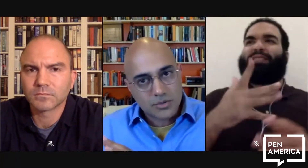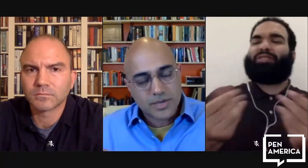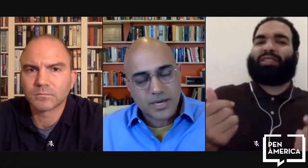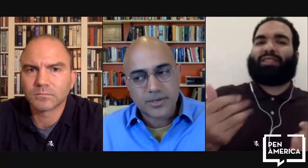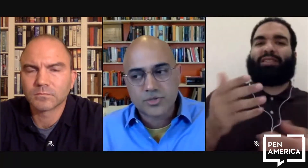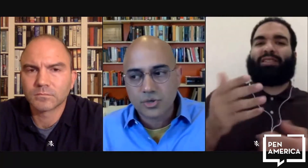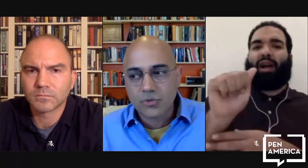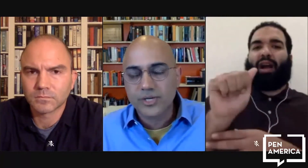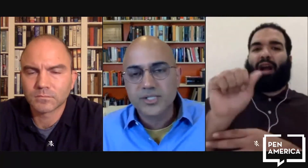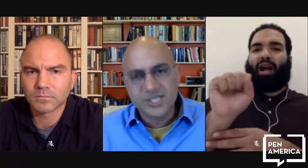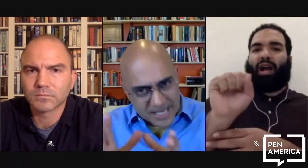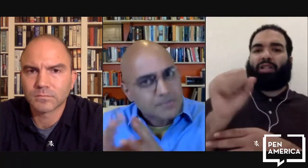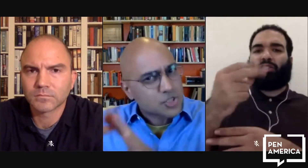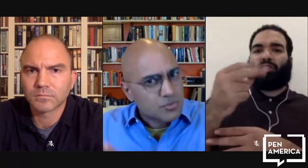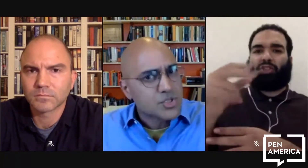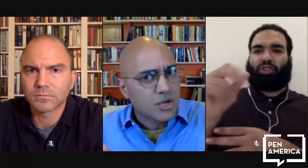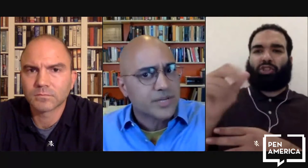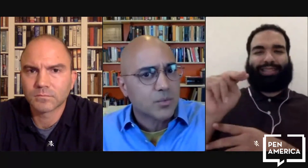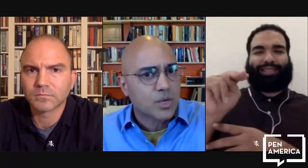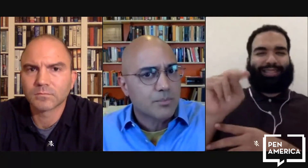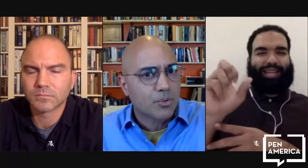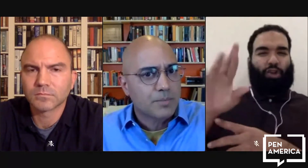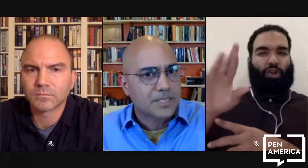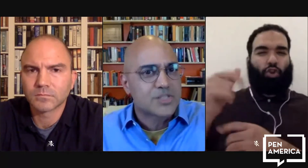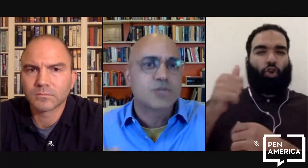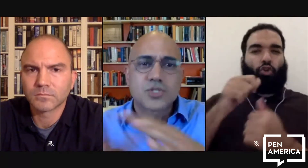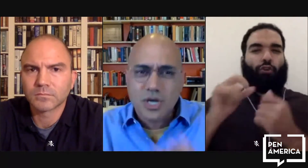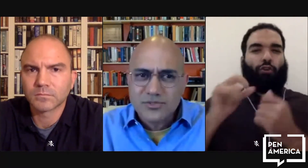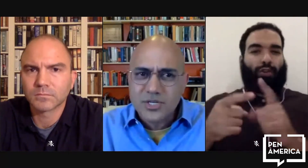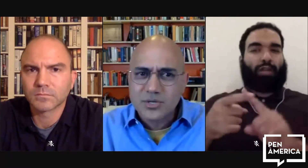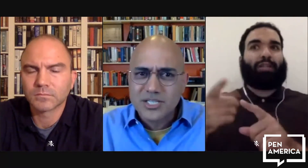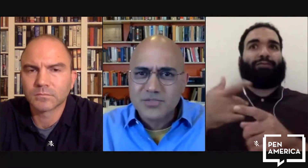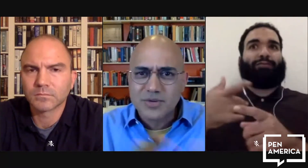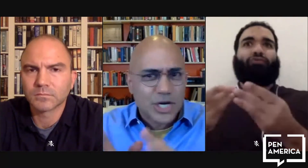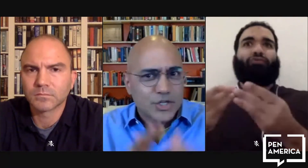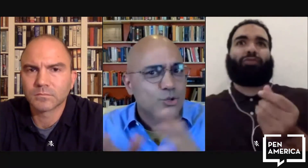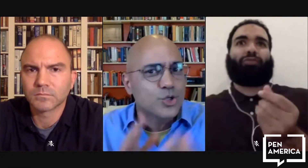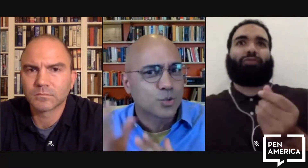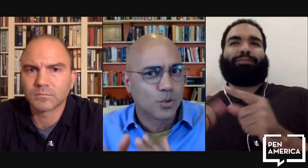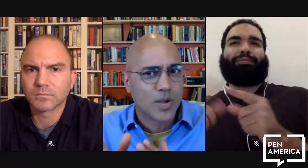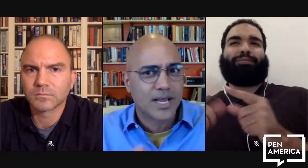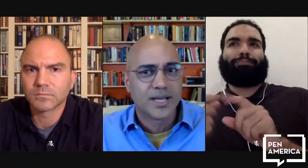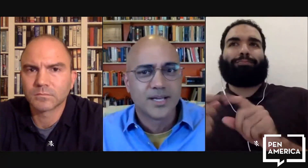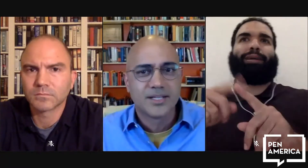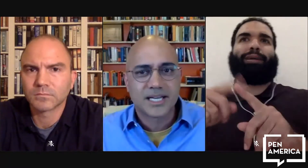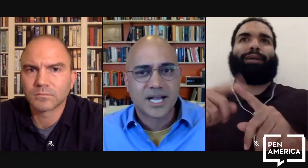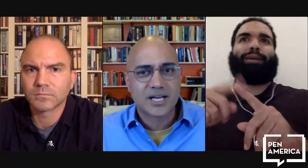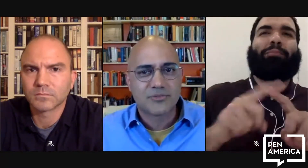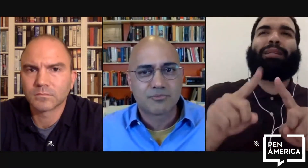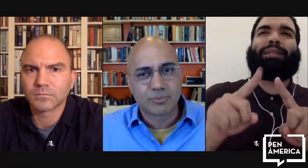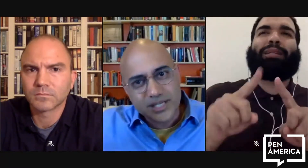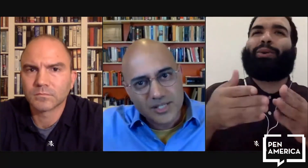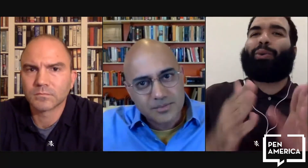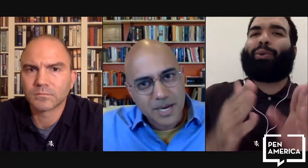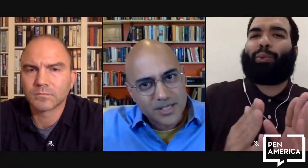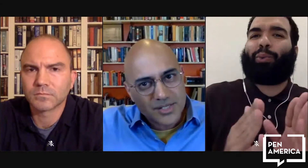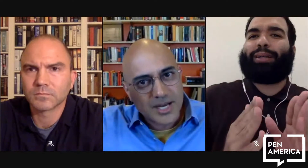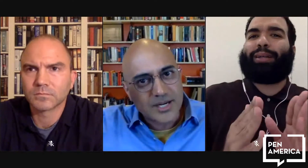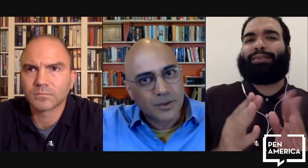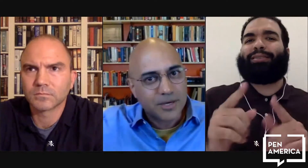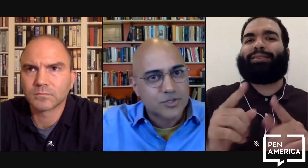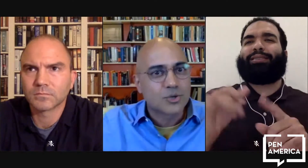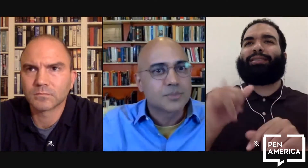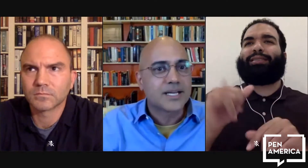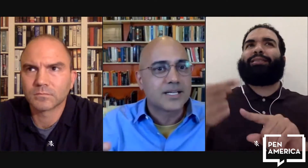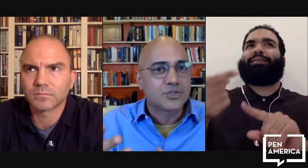the narrator's girlfriend, seems to resolve it at one point, but then she resolves it in this very unusual way that kind of brings Pakistan